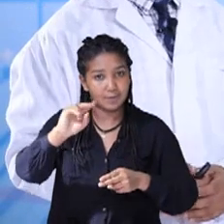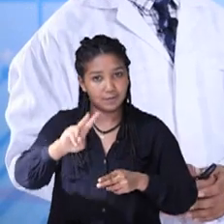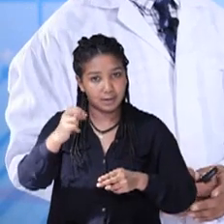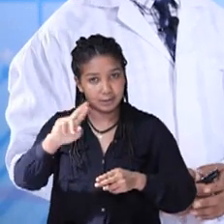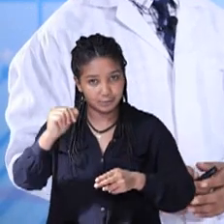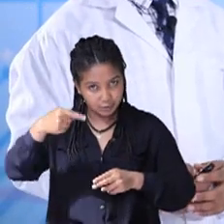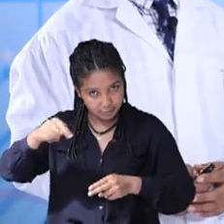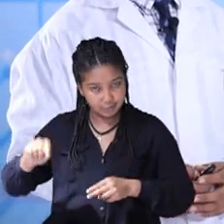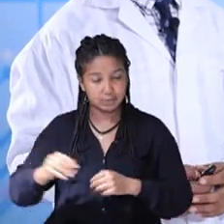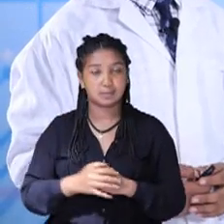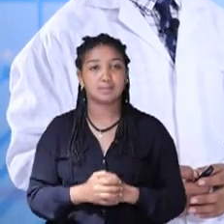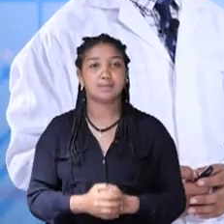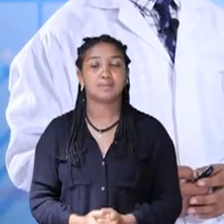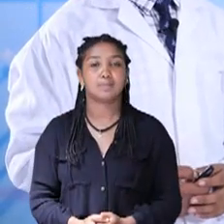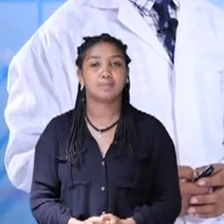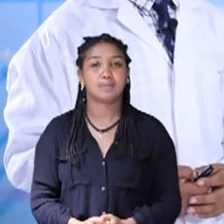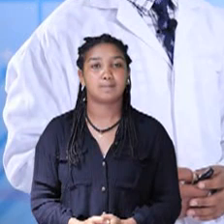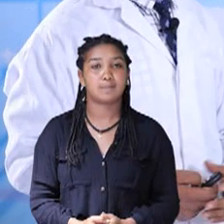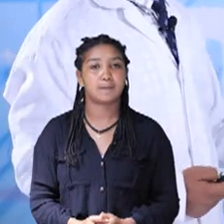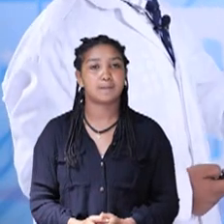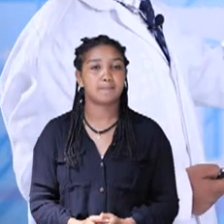divergent evolution.